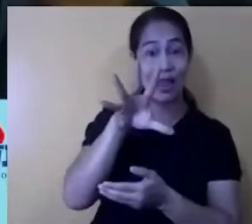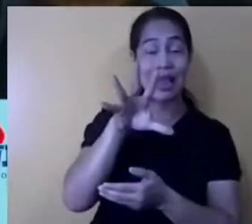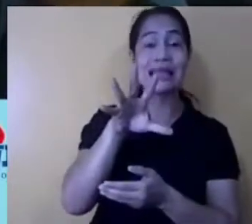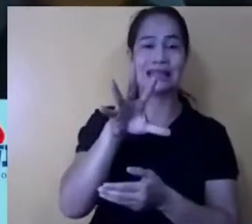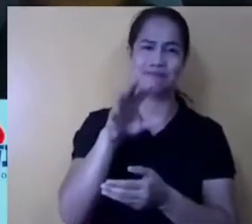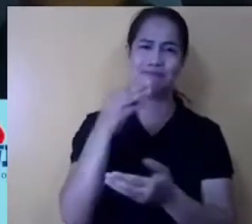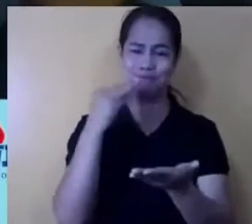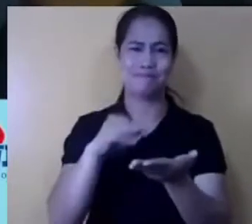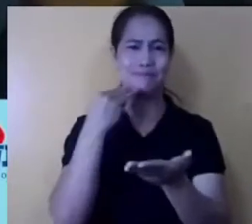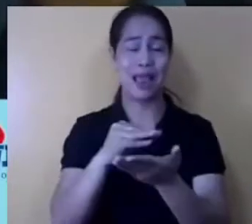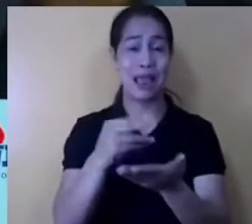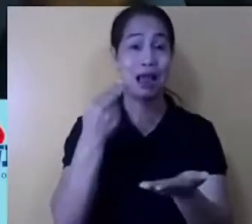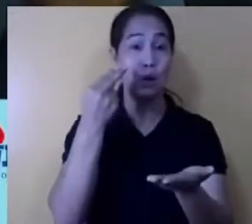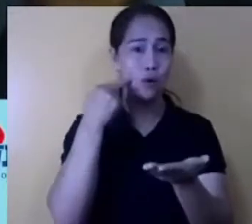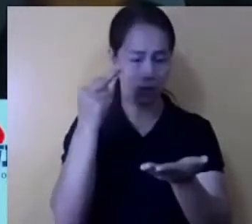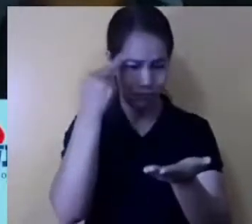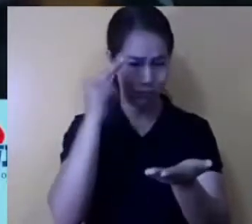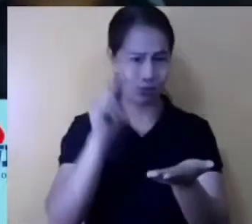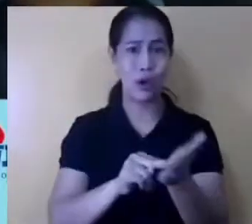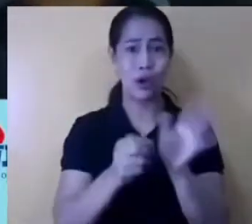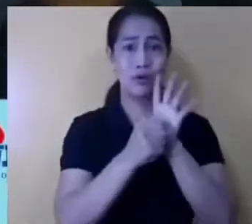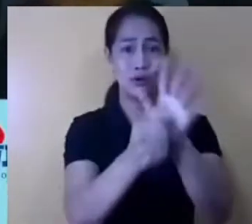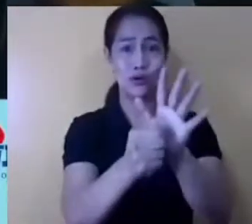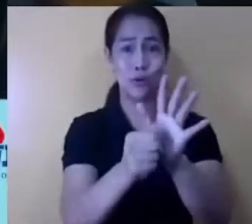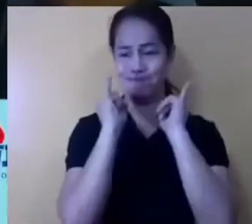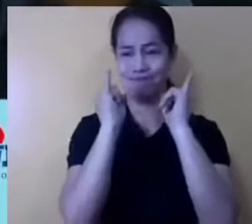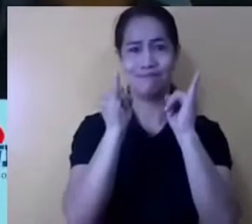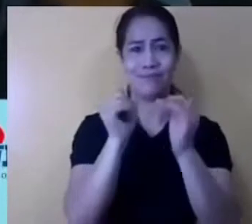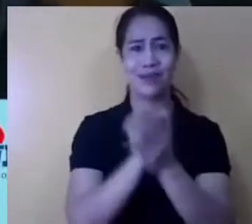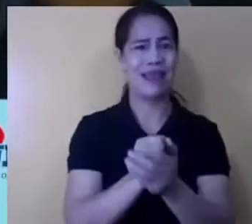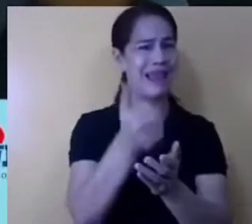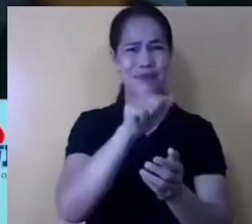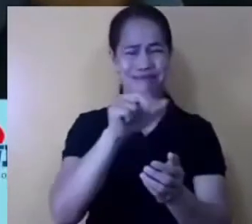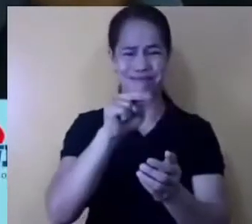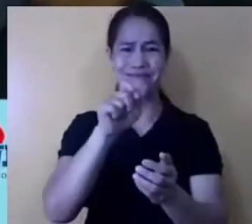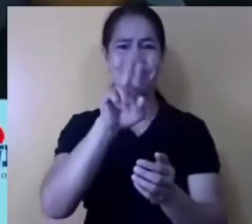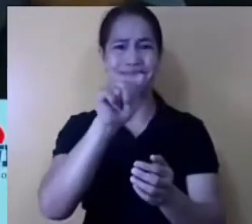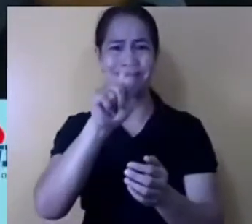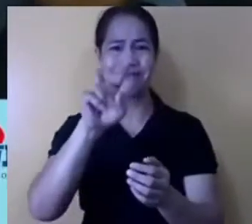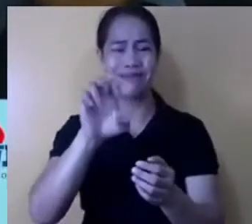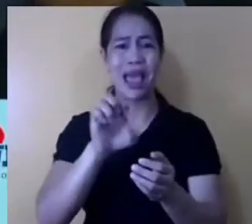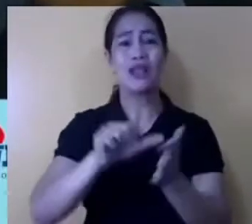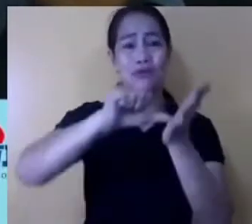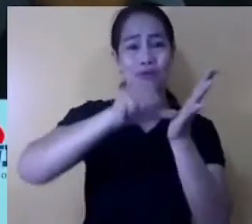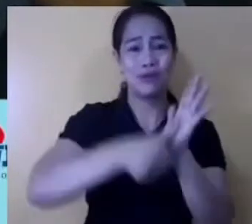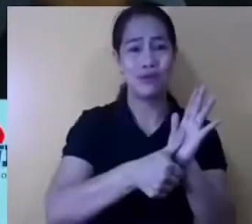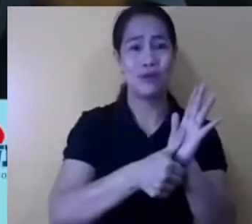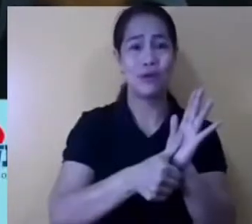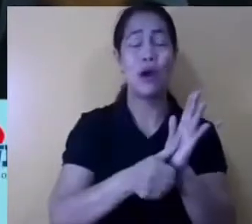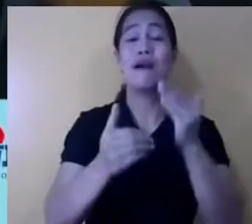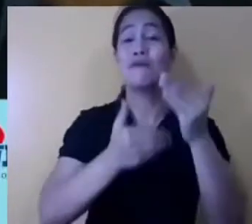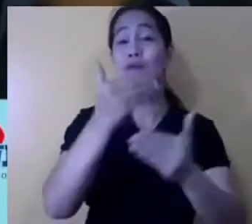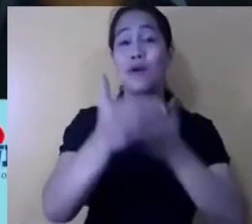note or notes showing instructions, or even a narrative to indicate occurrence of follow-through,